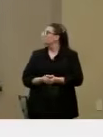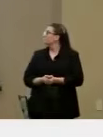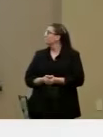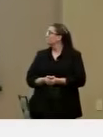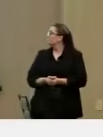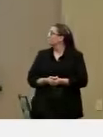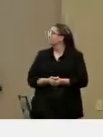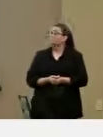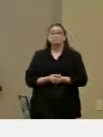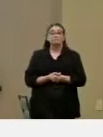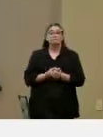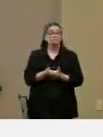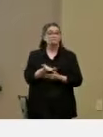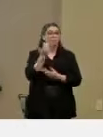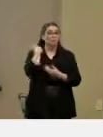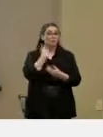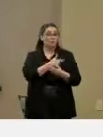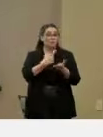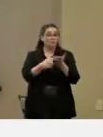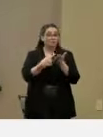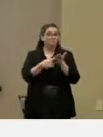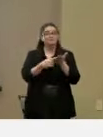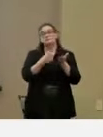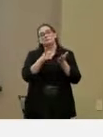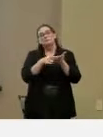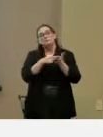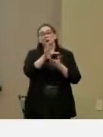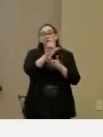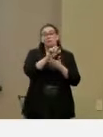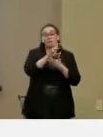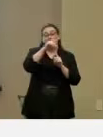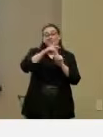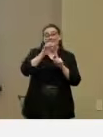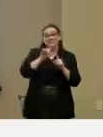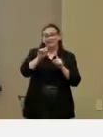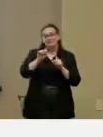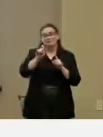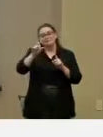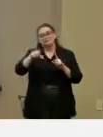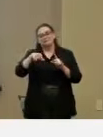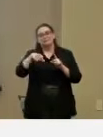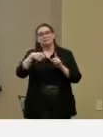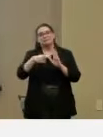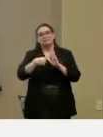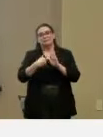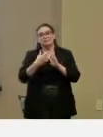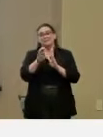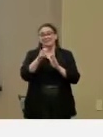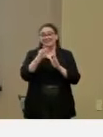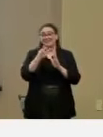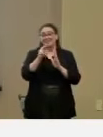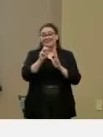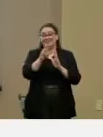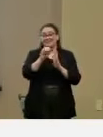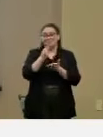As I mentioned earlier, with CAR T cells, sometimes it's necessary to be treated with chemotherapy